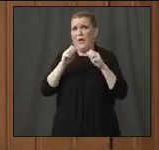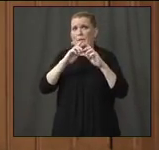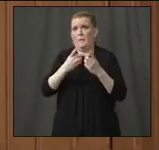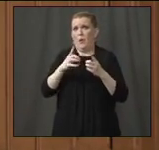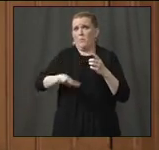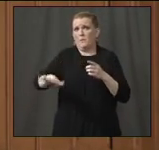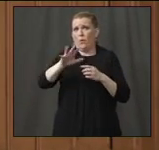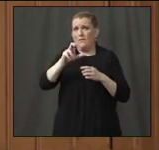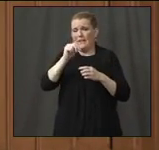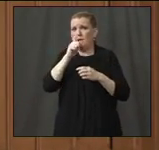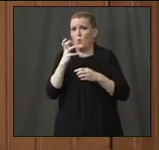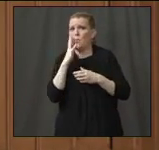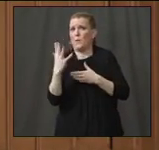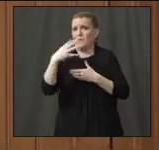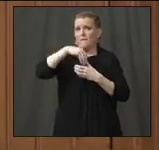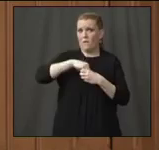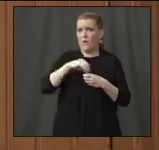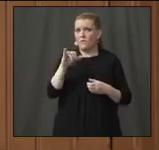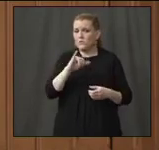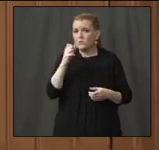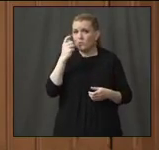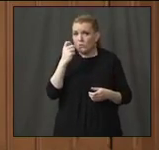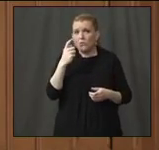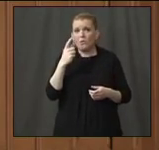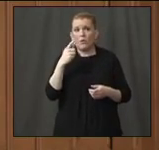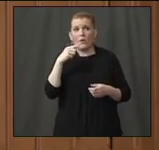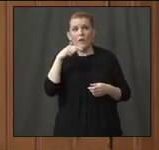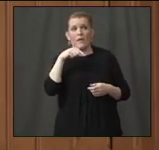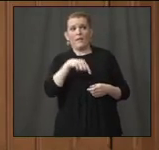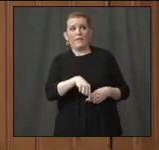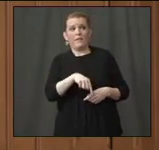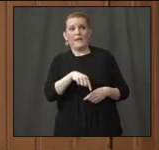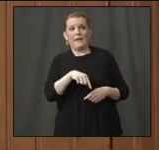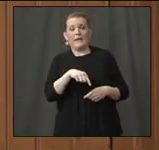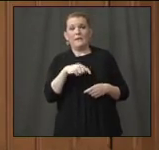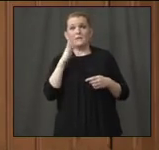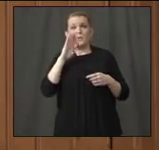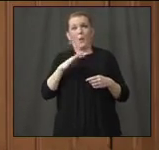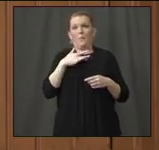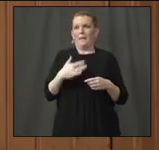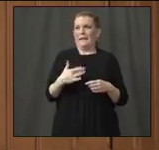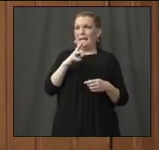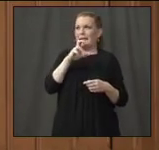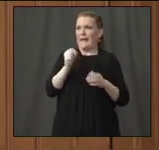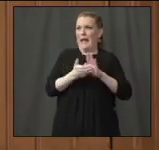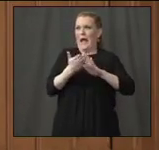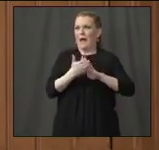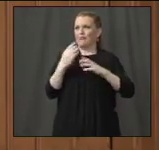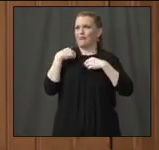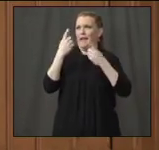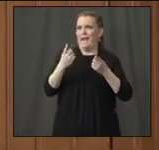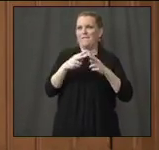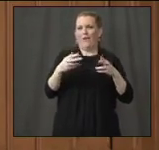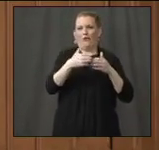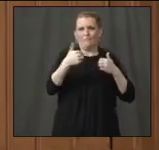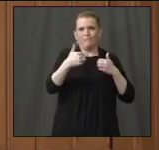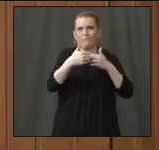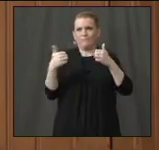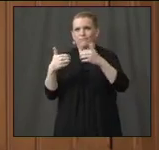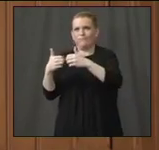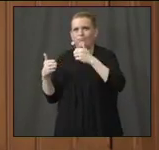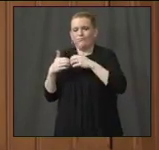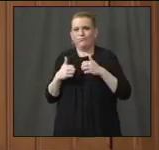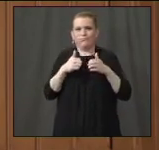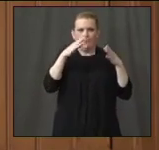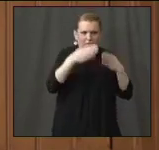is that this is not going to be the traditional Connecticut model where everyone kind of does their own thing. We're working together. Our DPH team had a call with the local